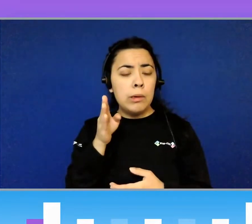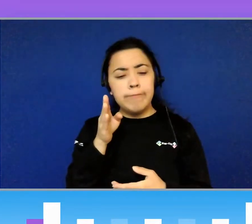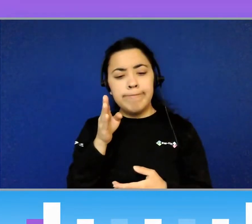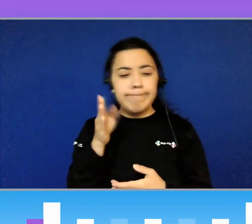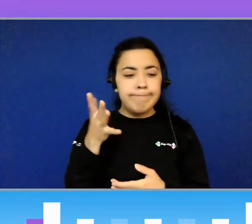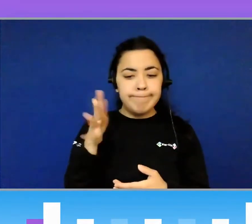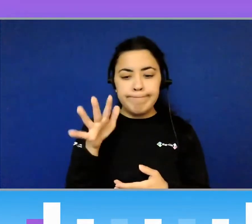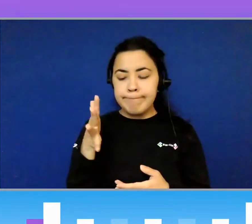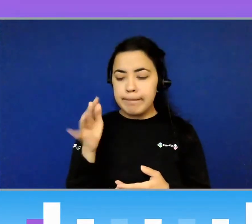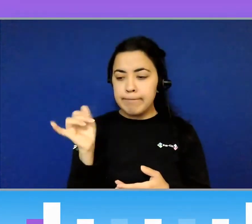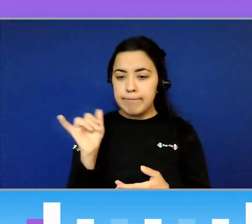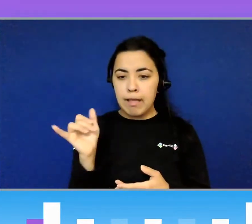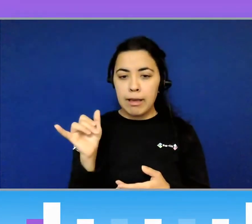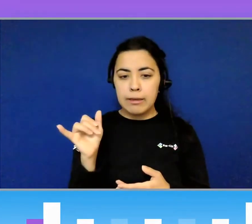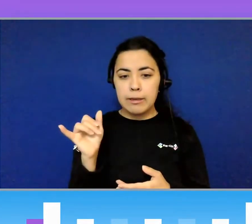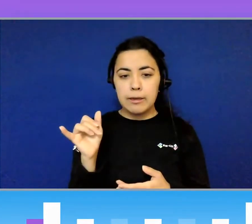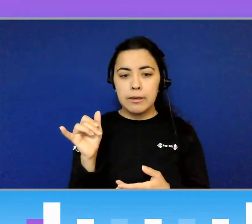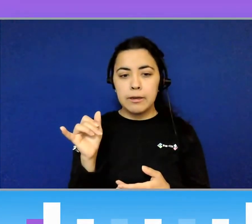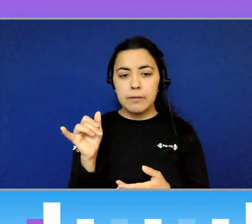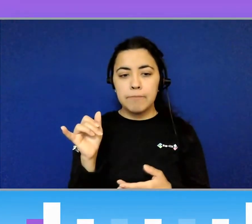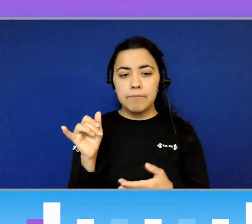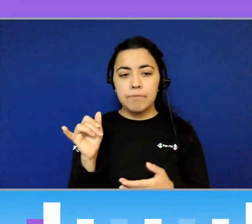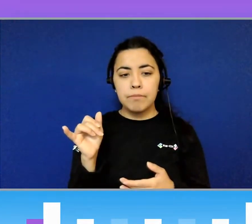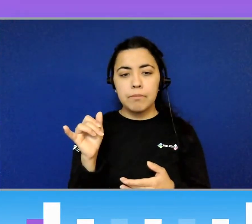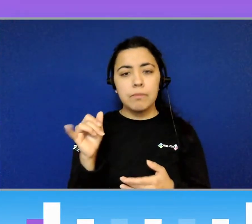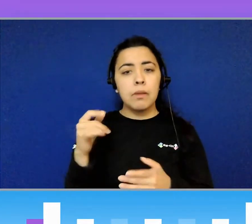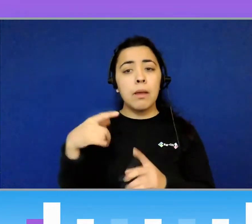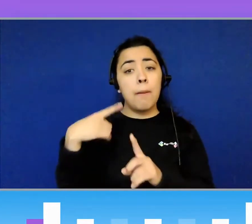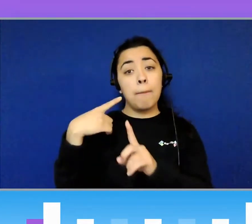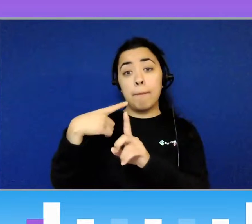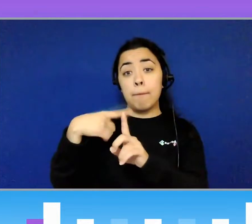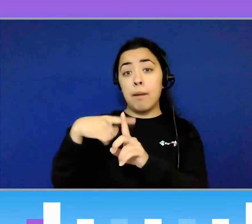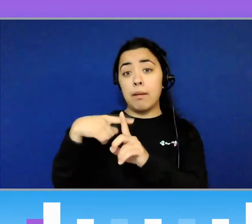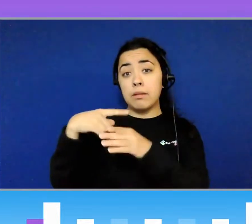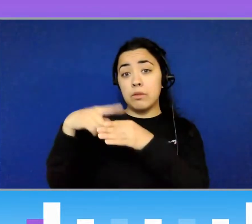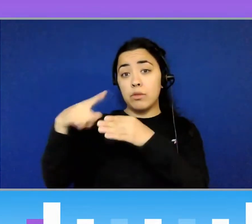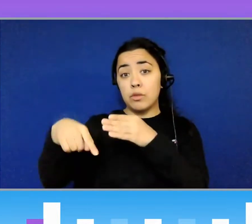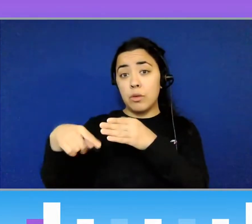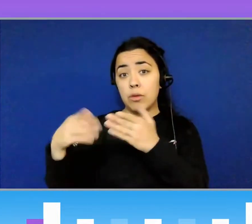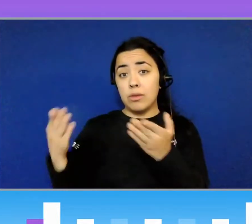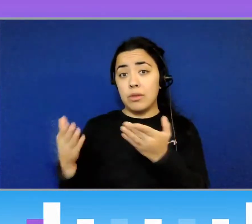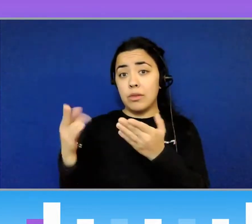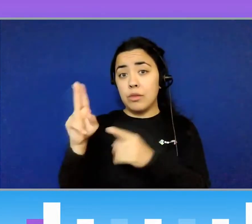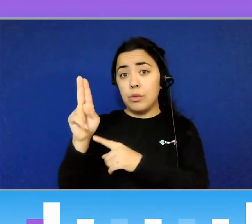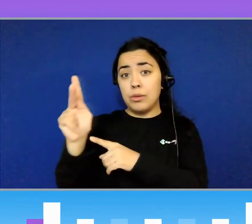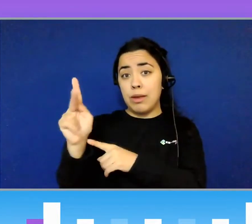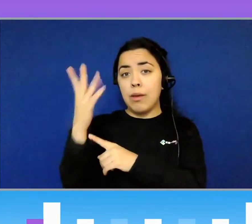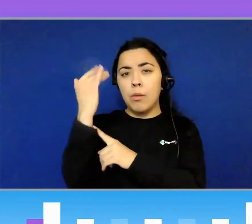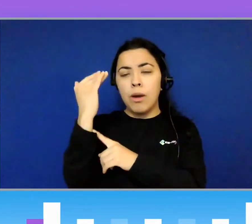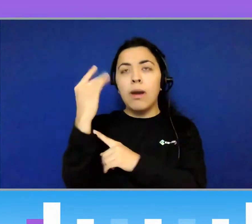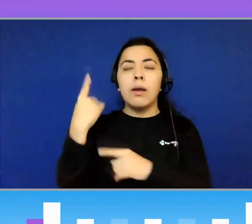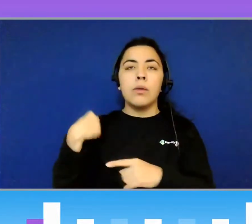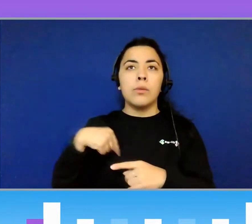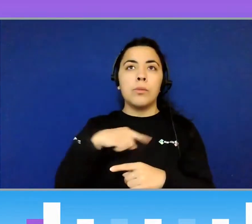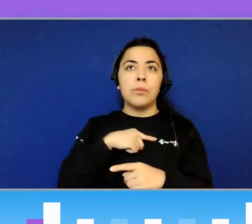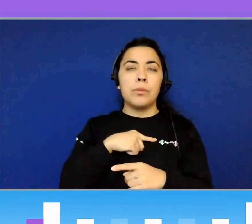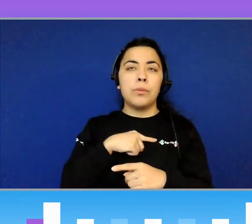like a collateral positive effect in the UK, because at the end of the day, we are talking